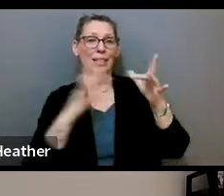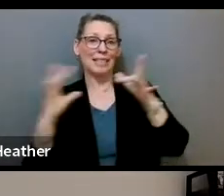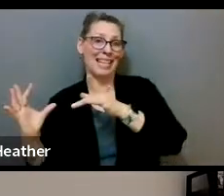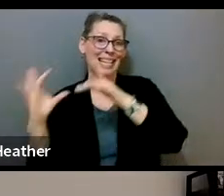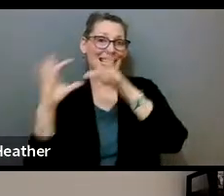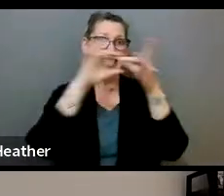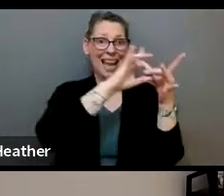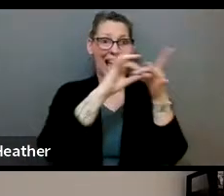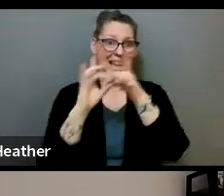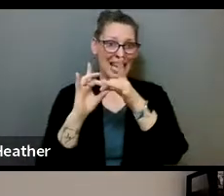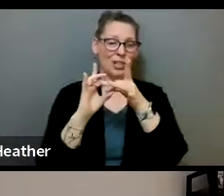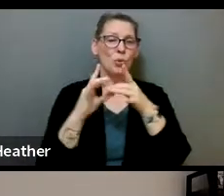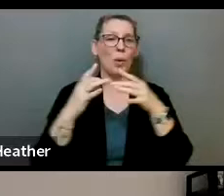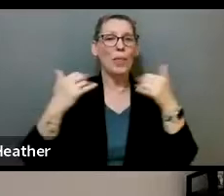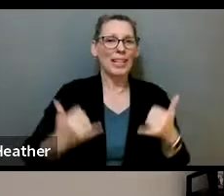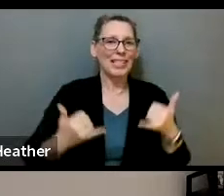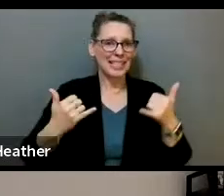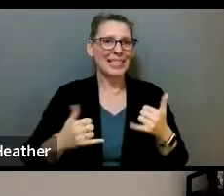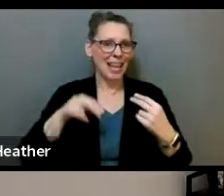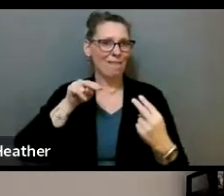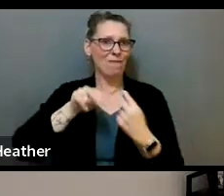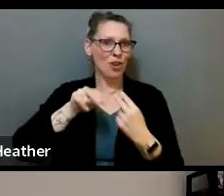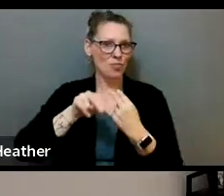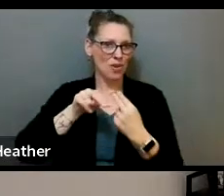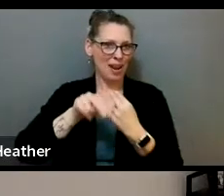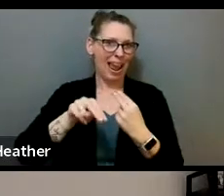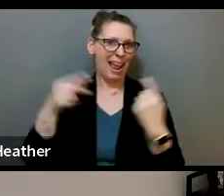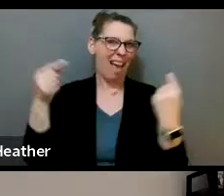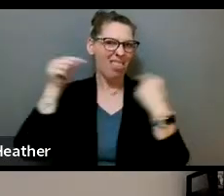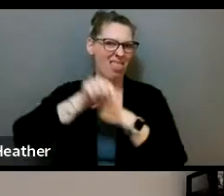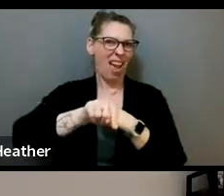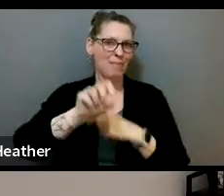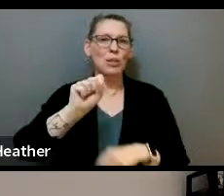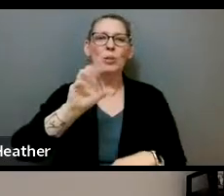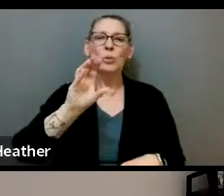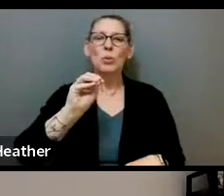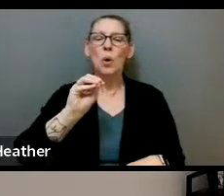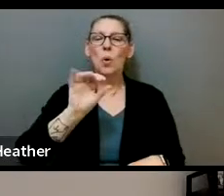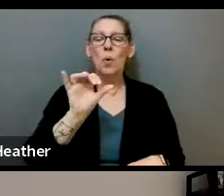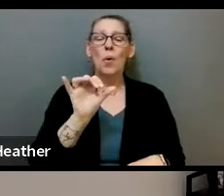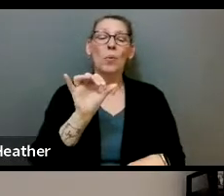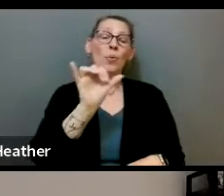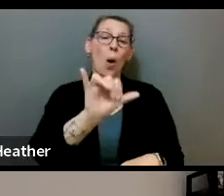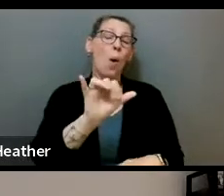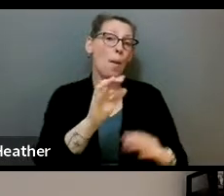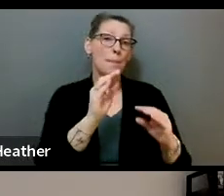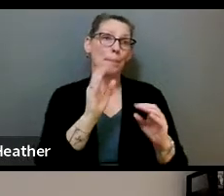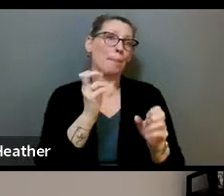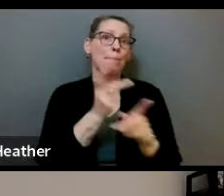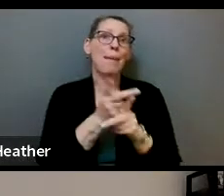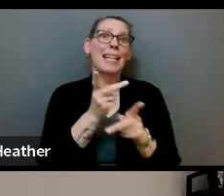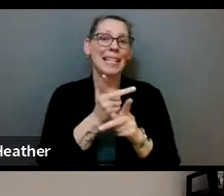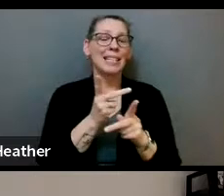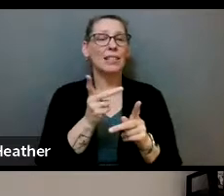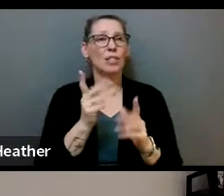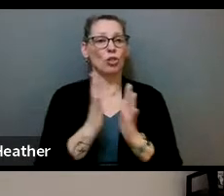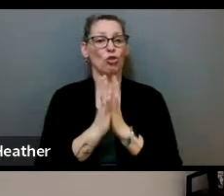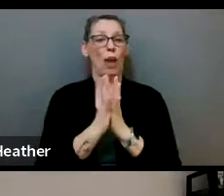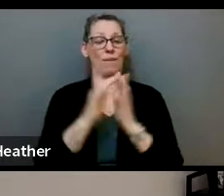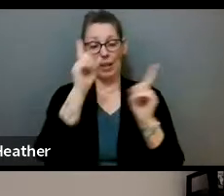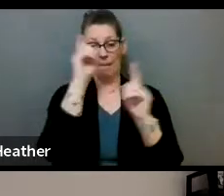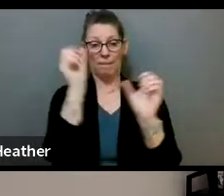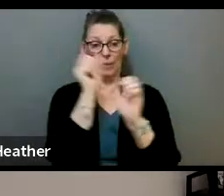the existing freeway alignment. But those maintenance of traffic visuals